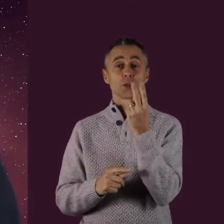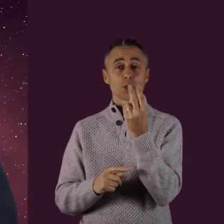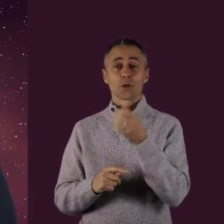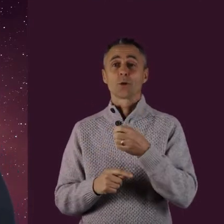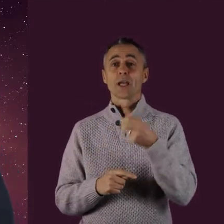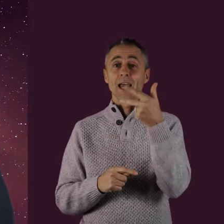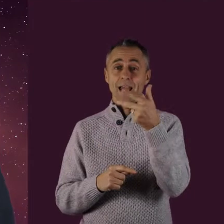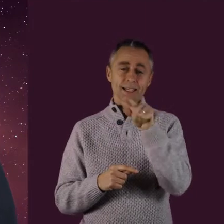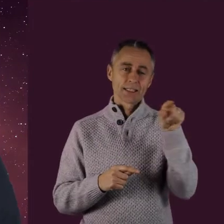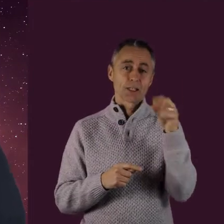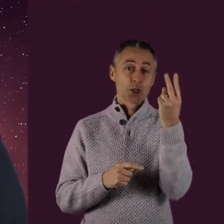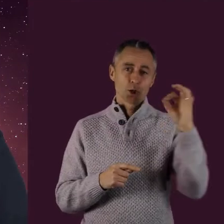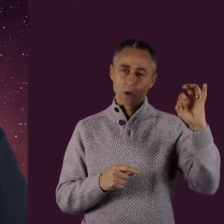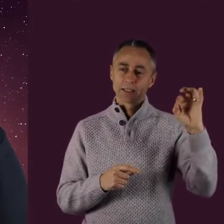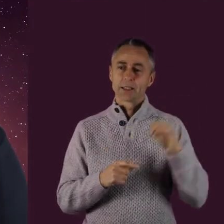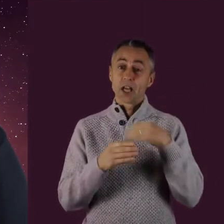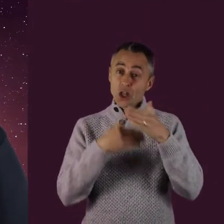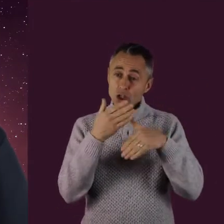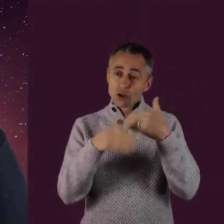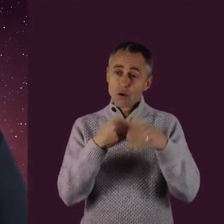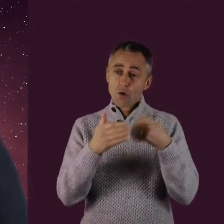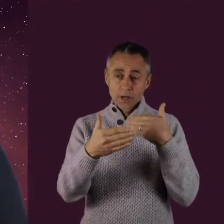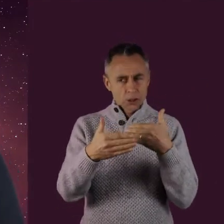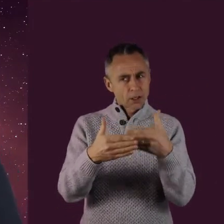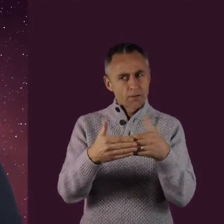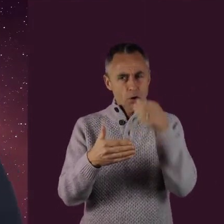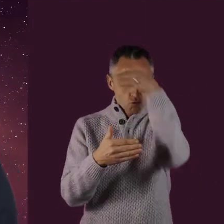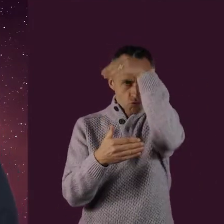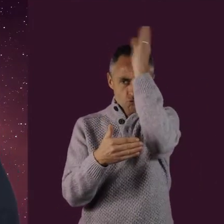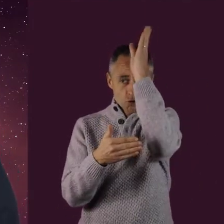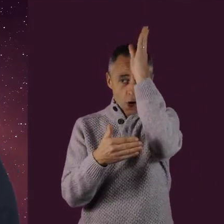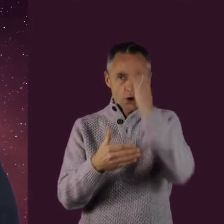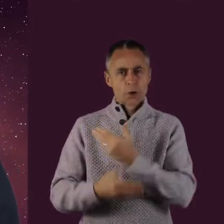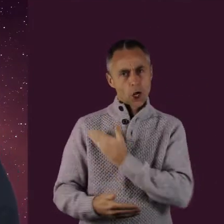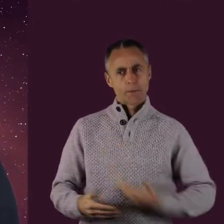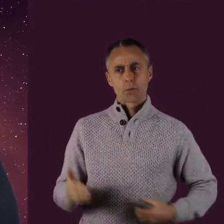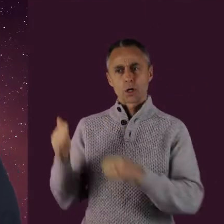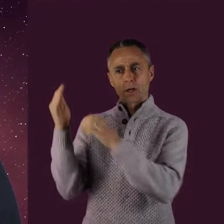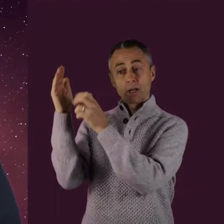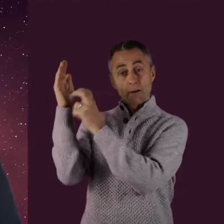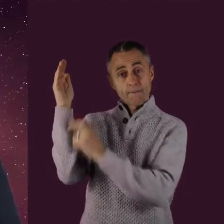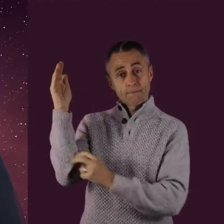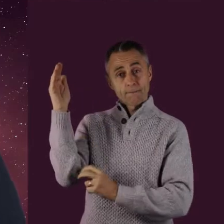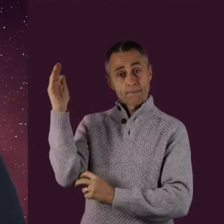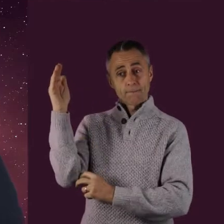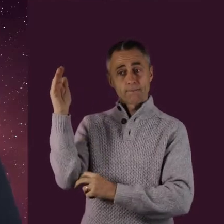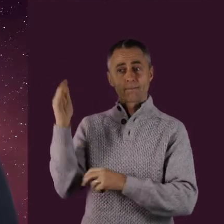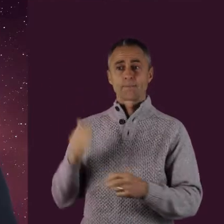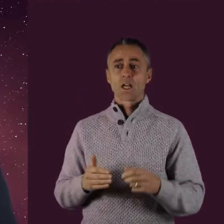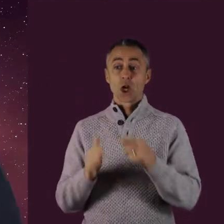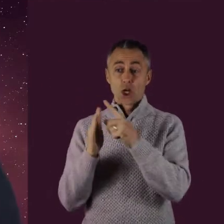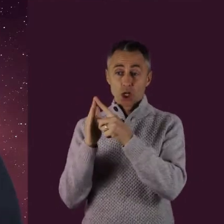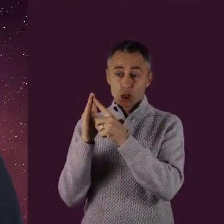8 to 20. And the story so far is that the Roman emperor has called a census, and so Joseph